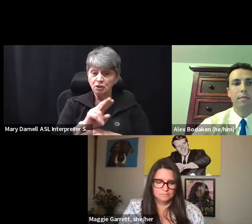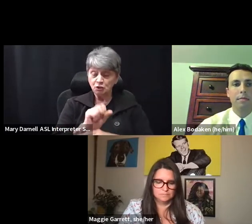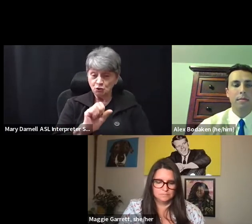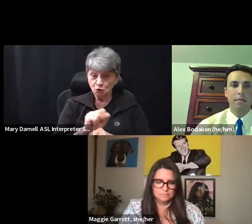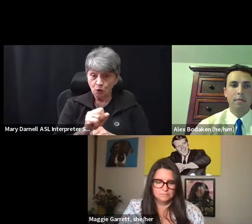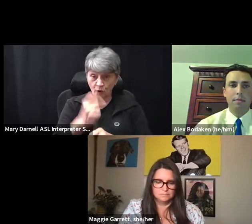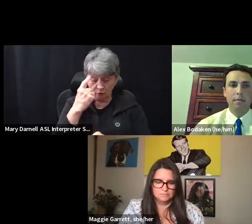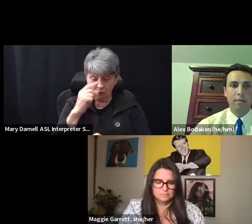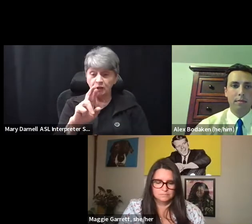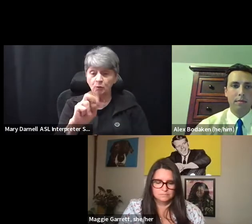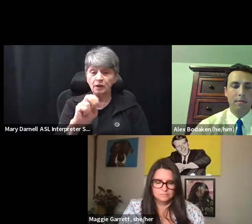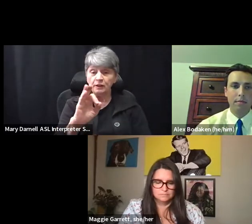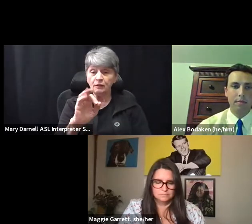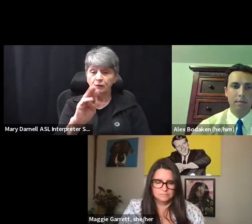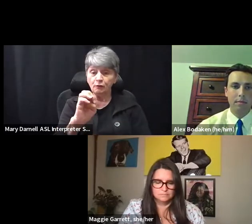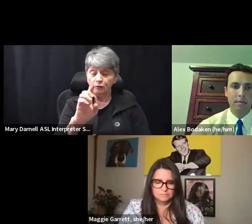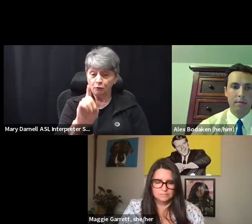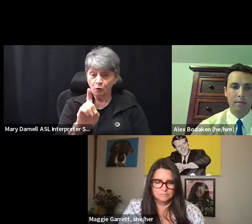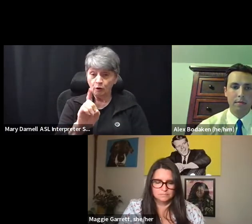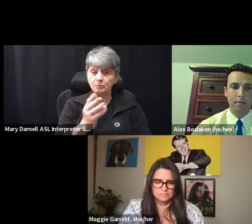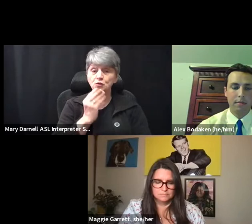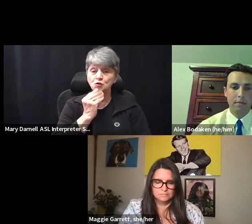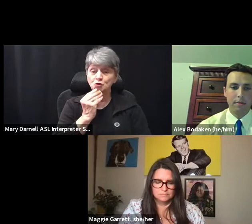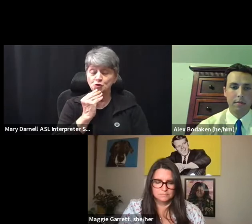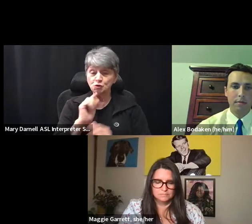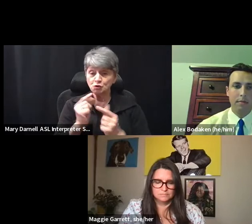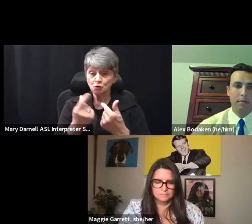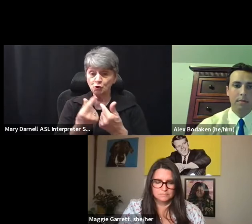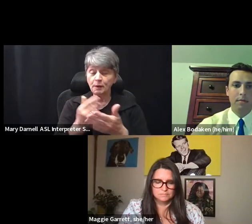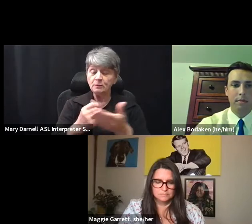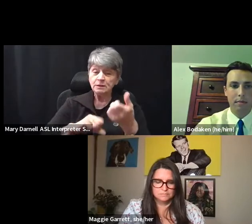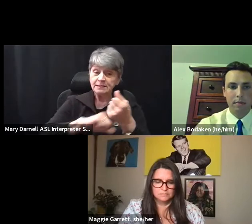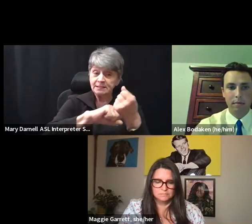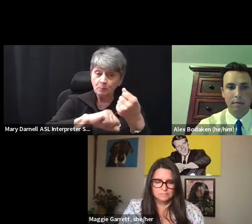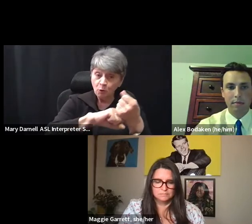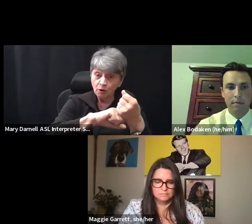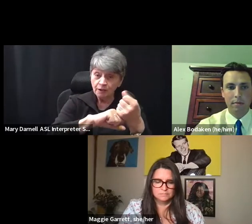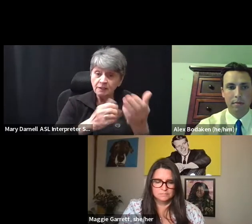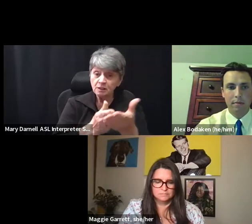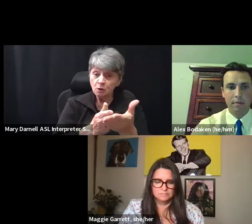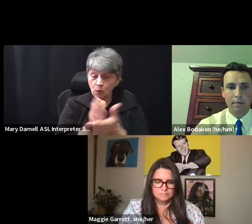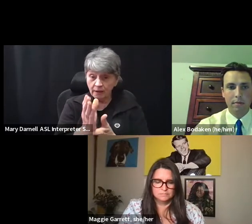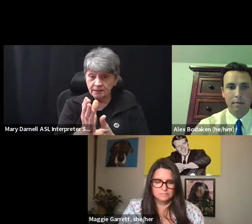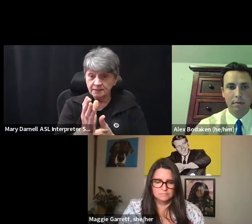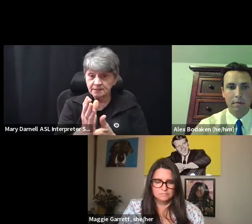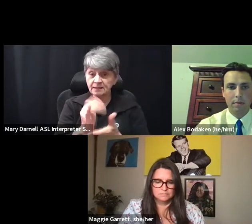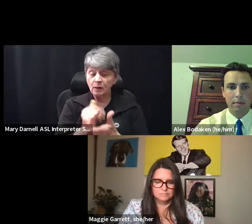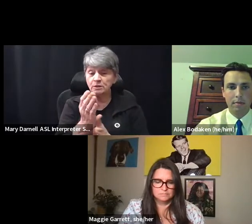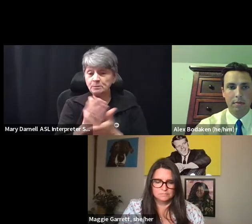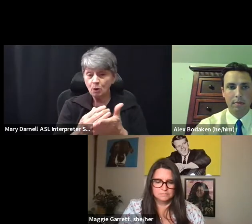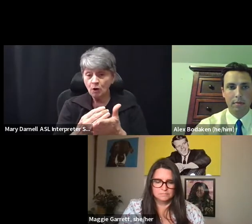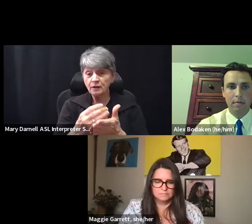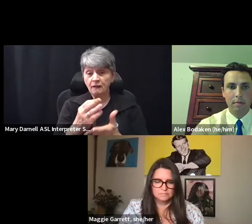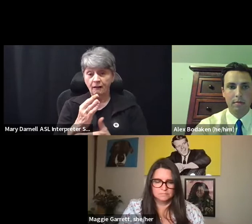many resolutions from our movement that support abortion rights as part of the Reform movement's